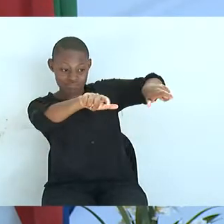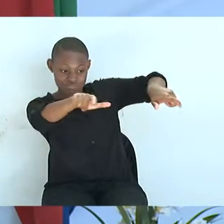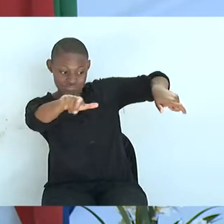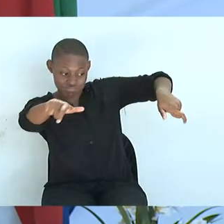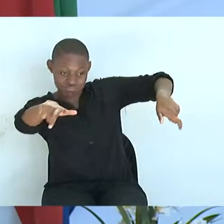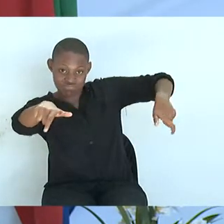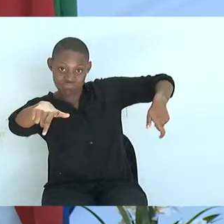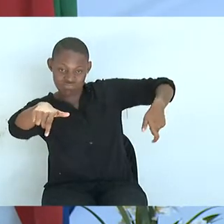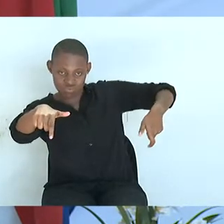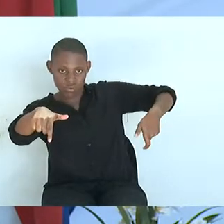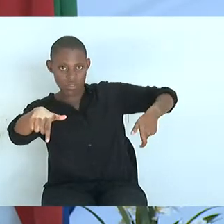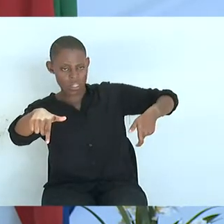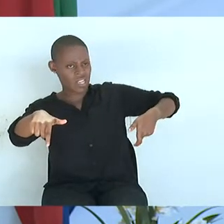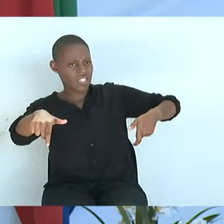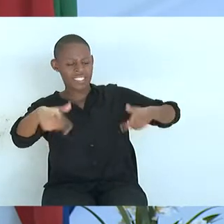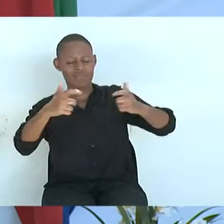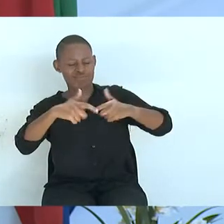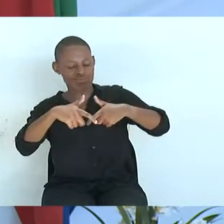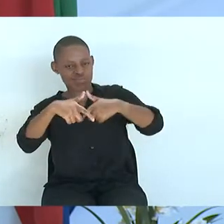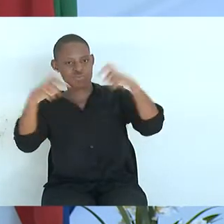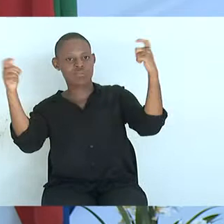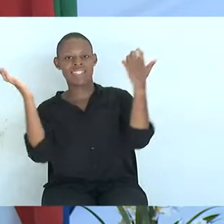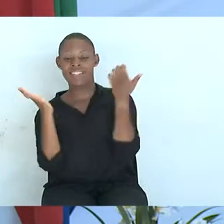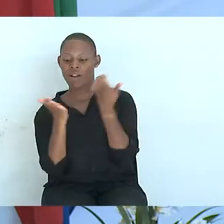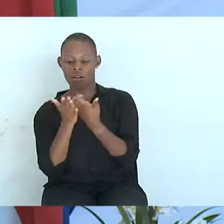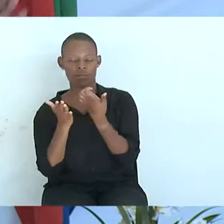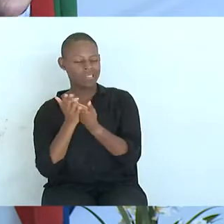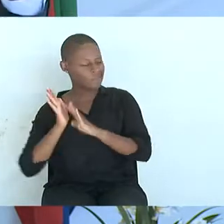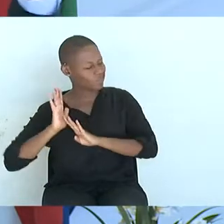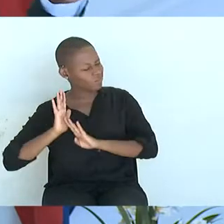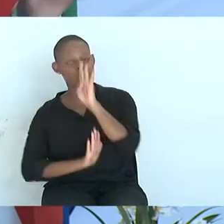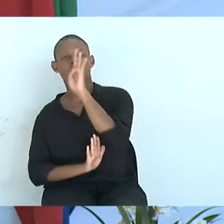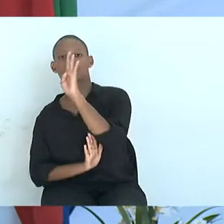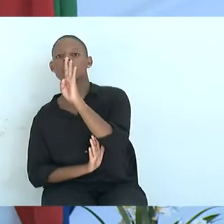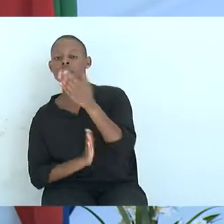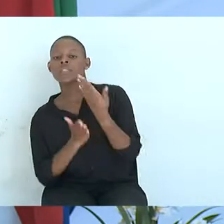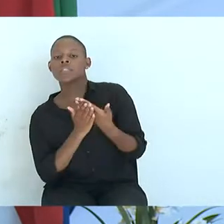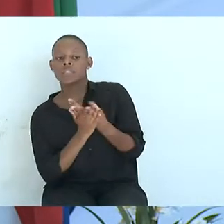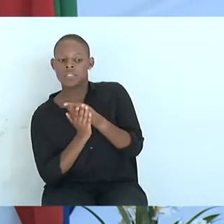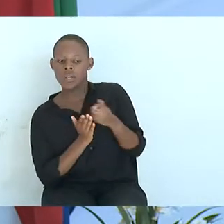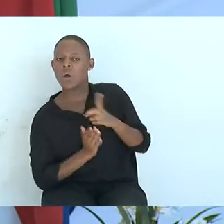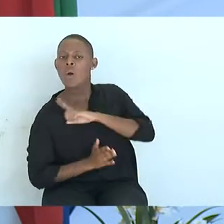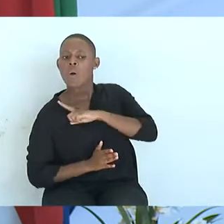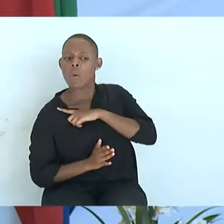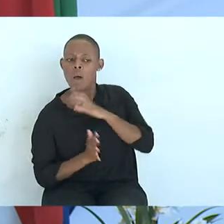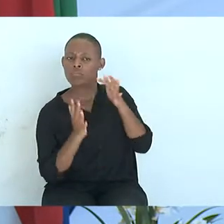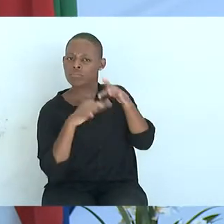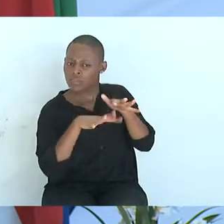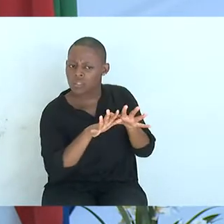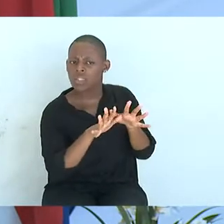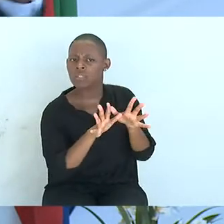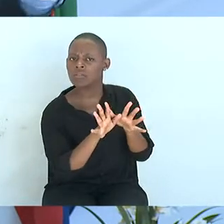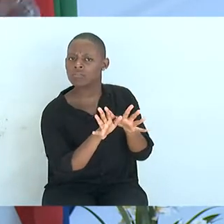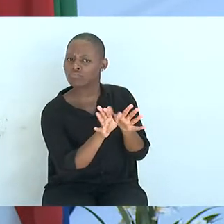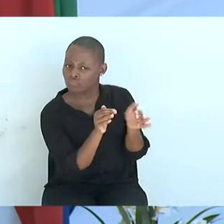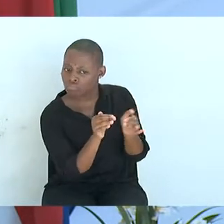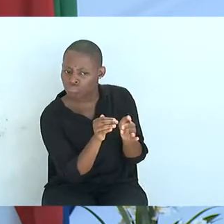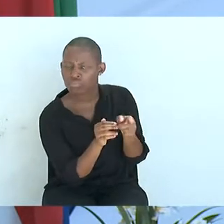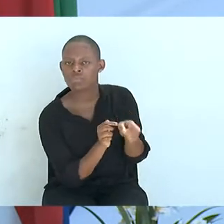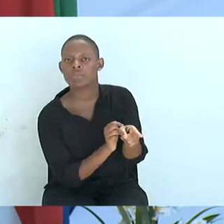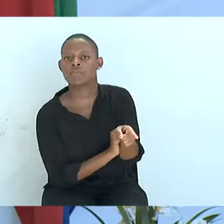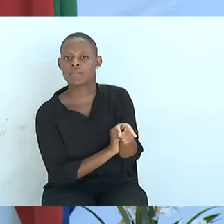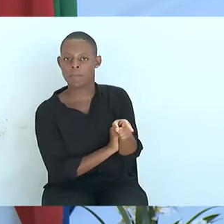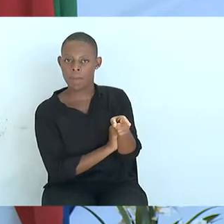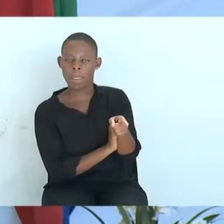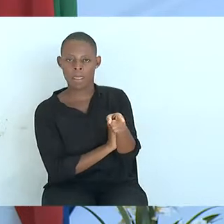as a huge economic driver for the province of the Western Cape and part, of course, of the